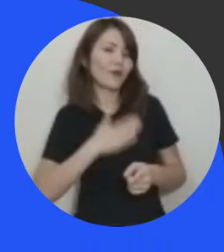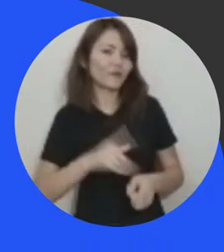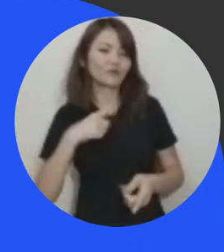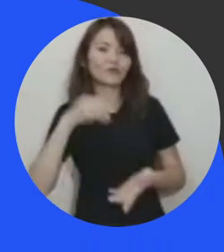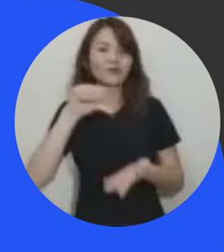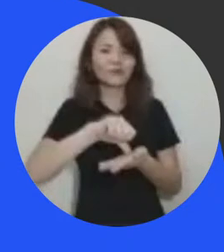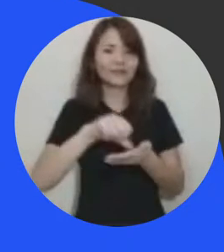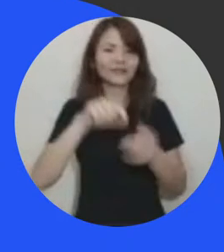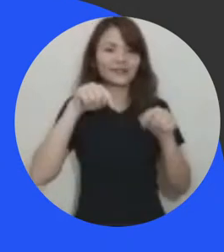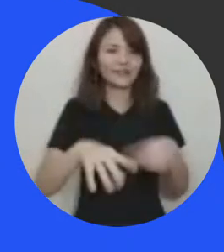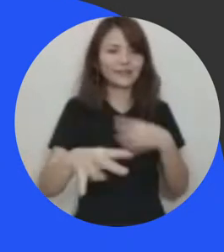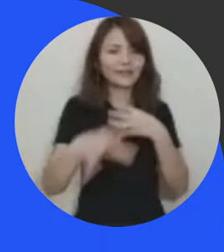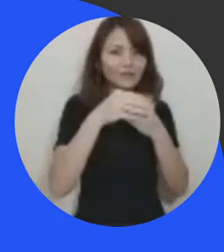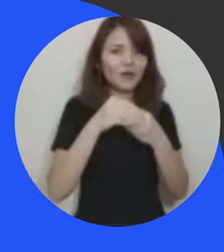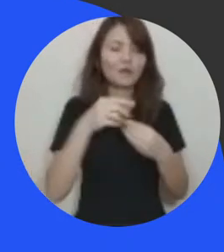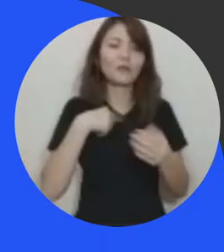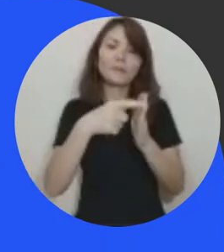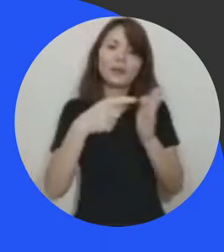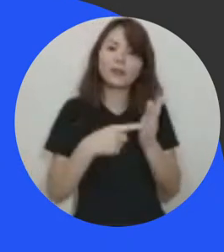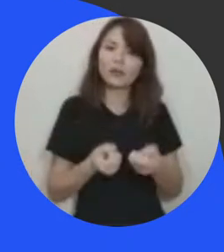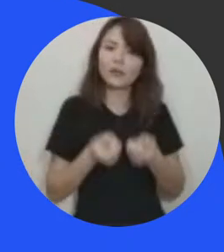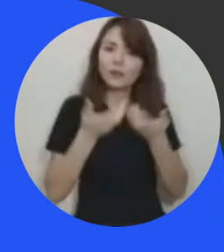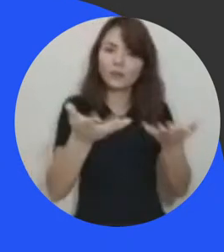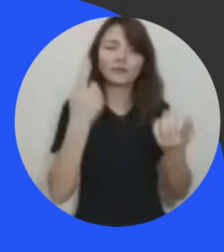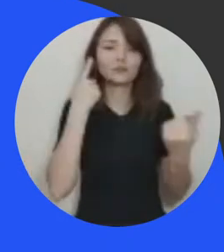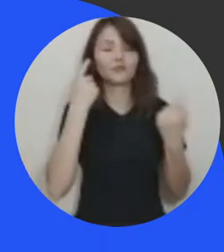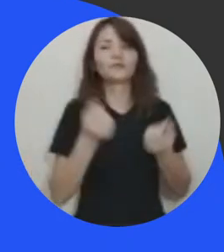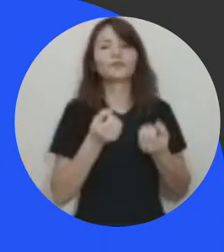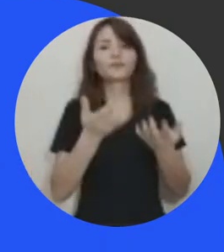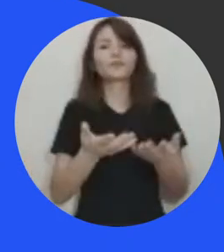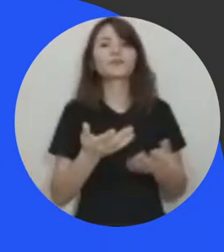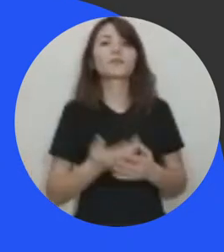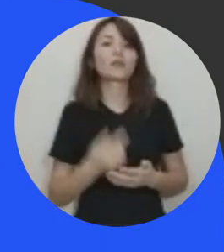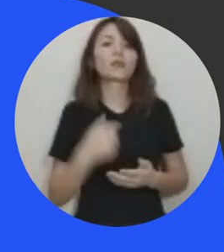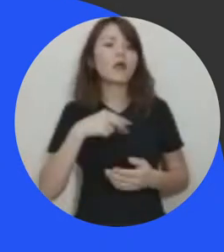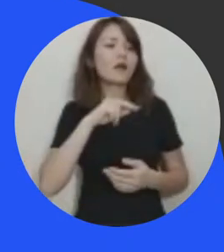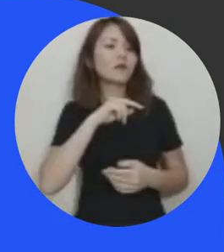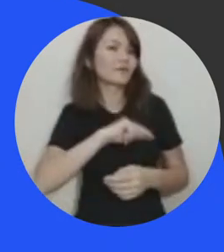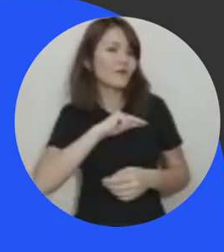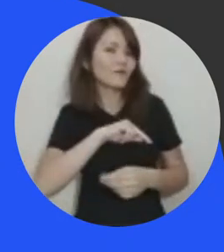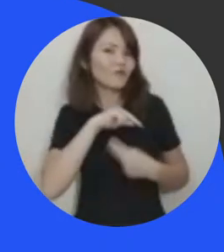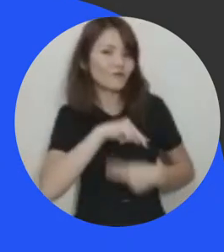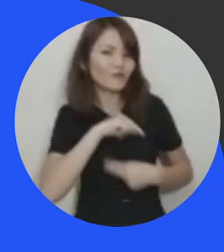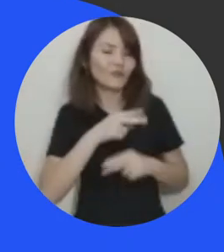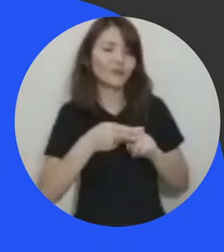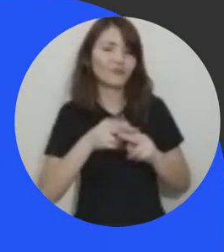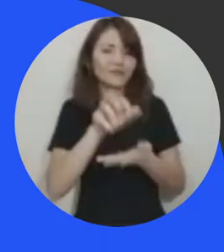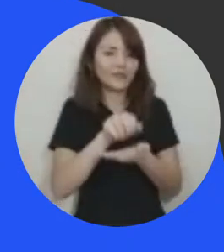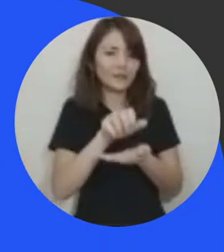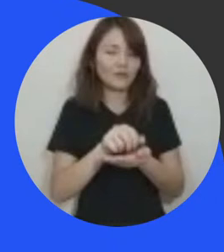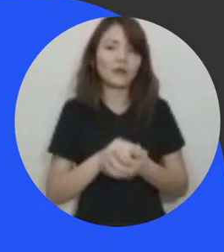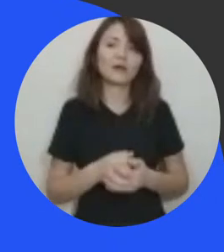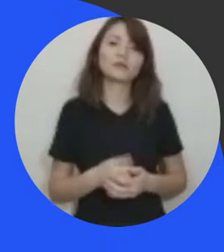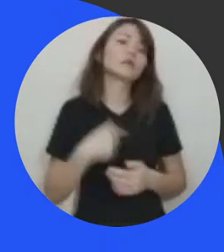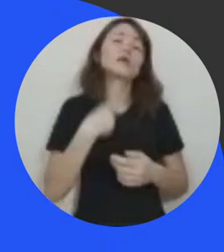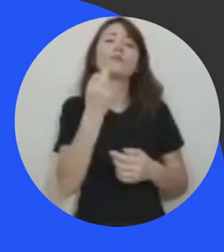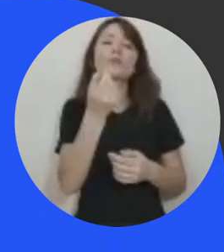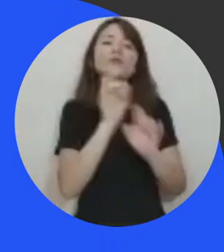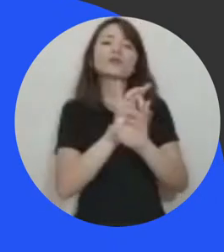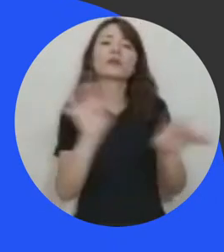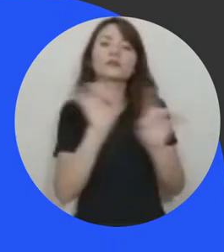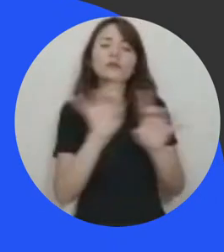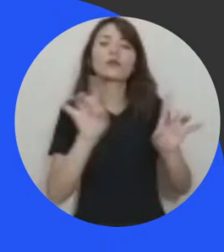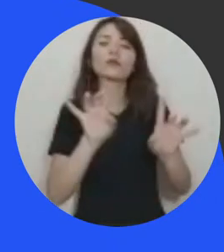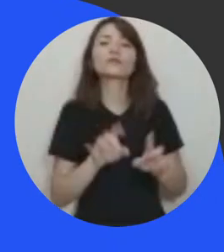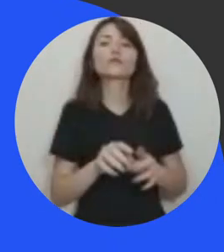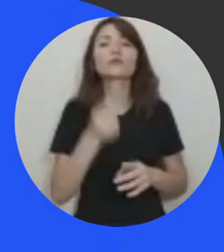today some of the work that we've been doing, and I'm going to introduce a bit about genomics and about the science of genomes.